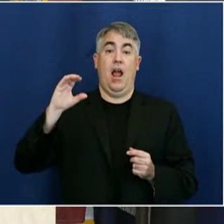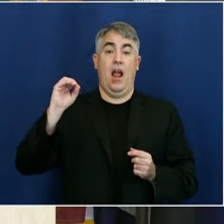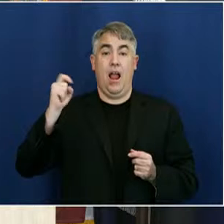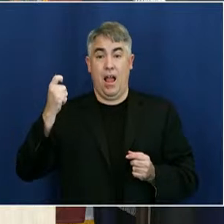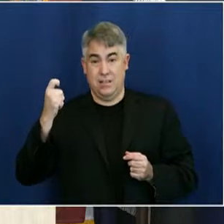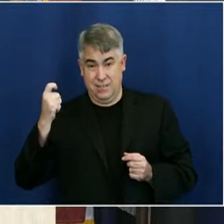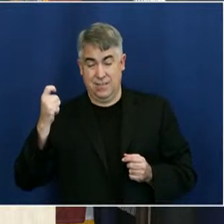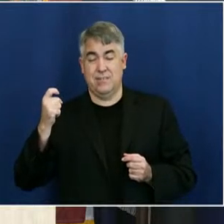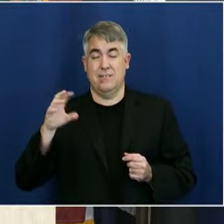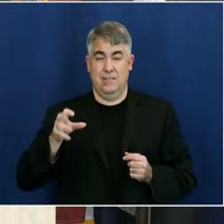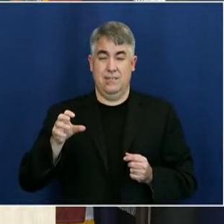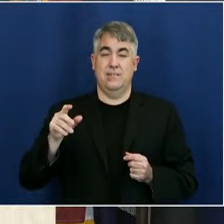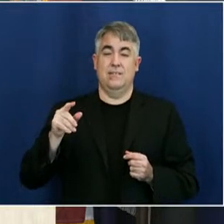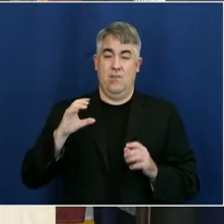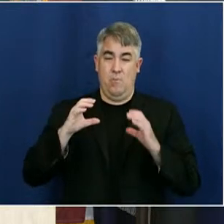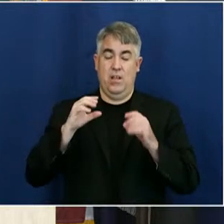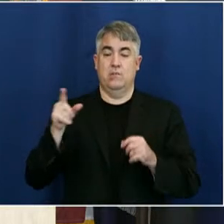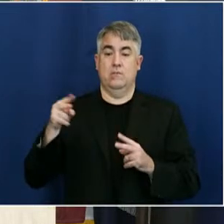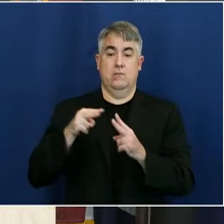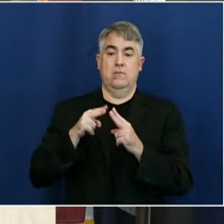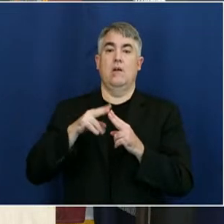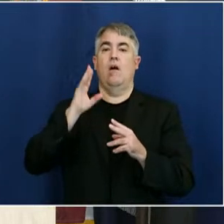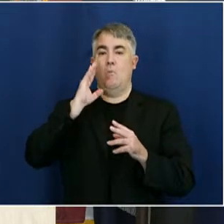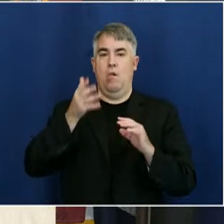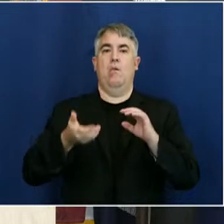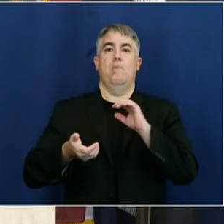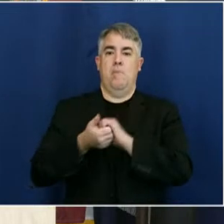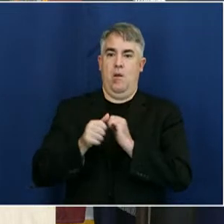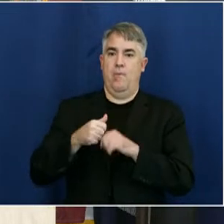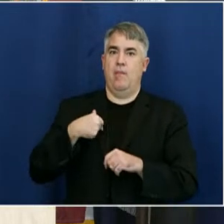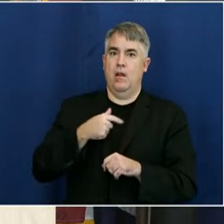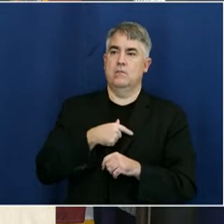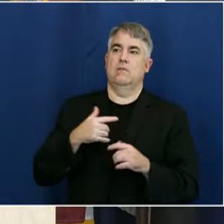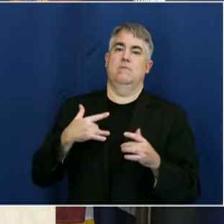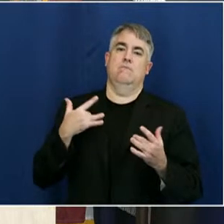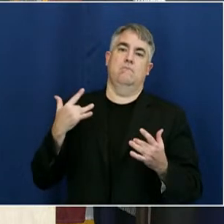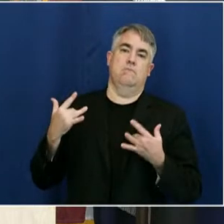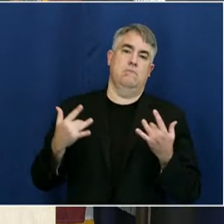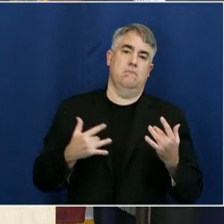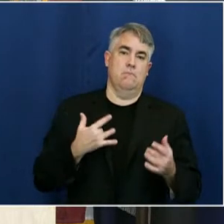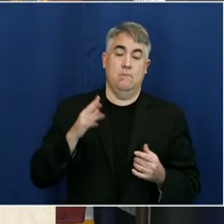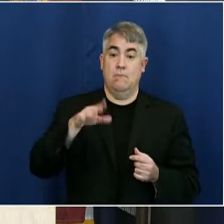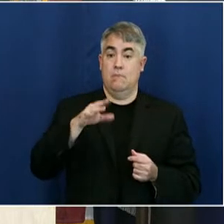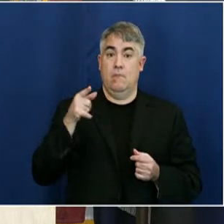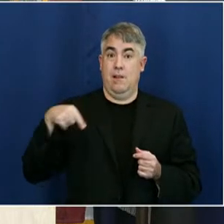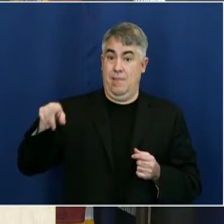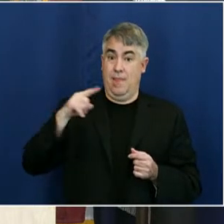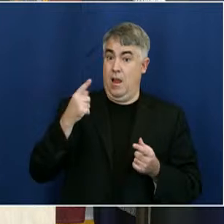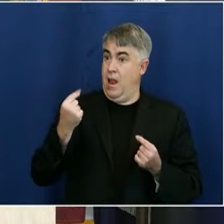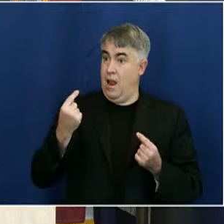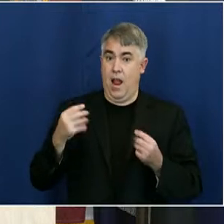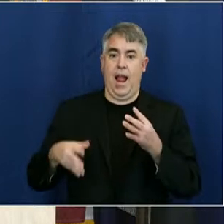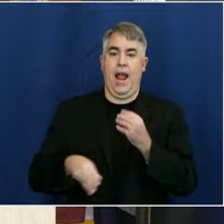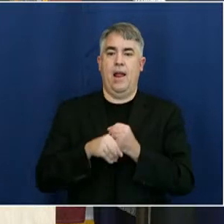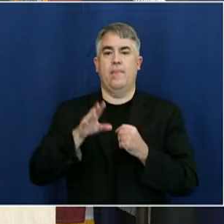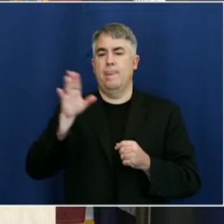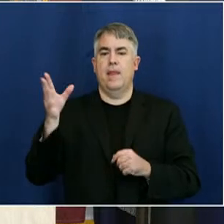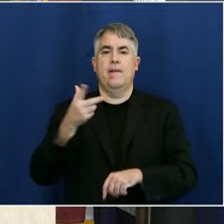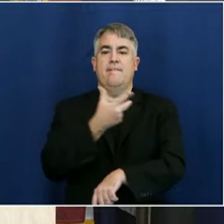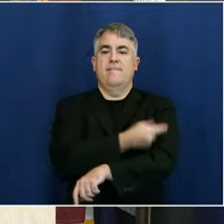stepped up and are going to be partnering with us to ensure that they are including vaccine information into their bill inserts, so